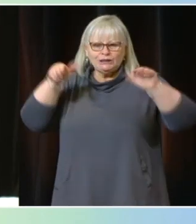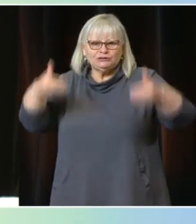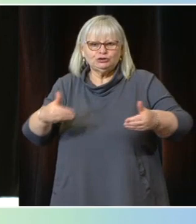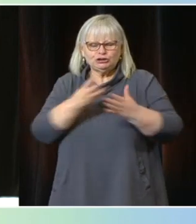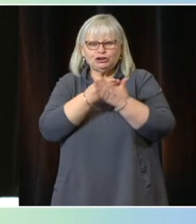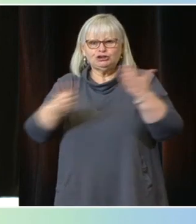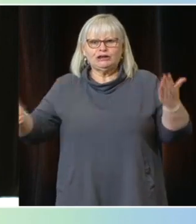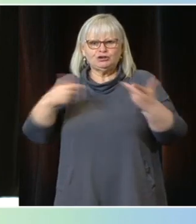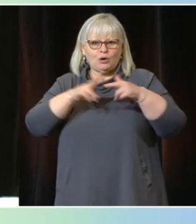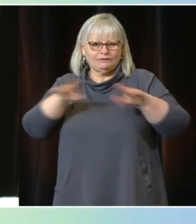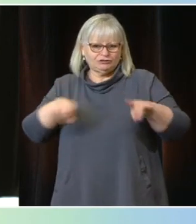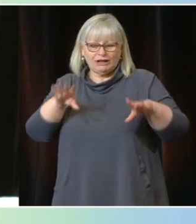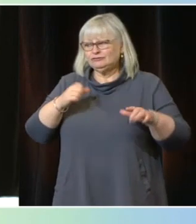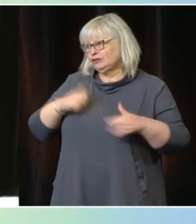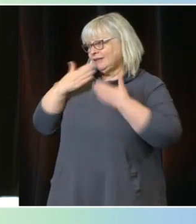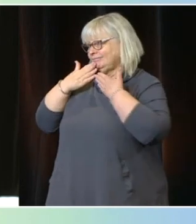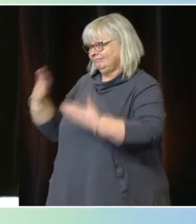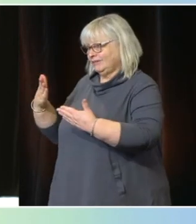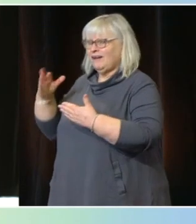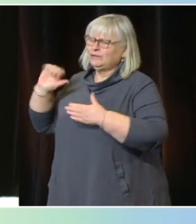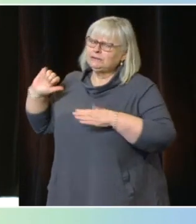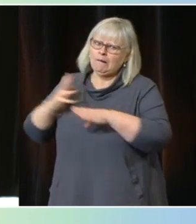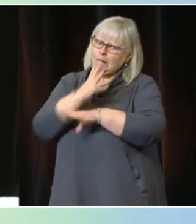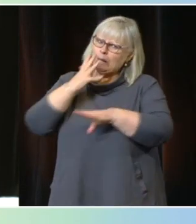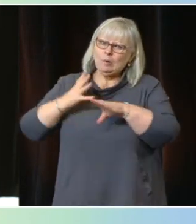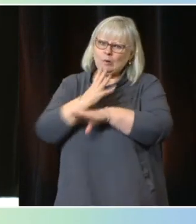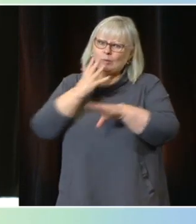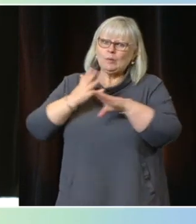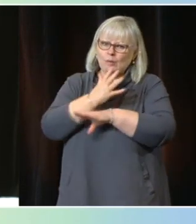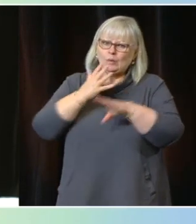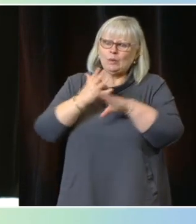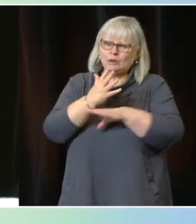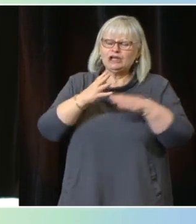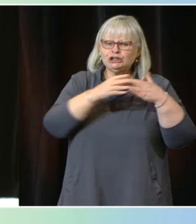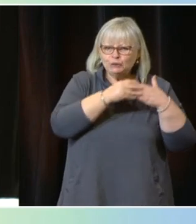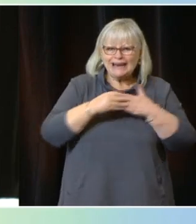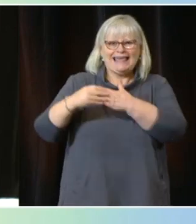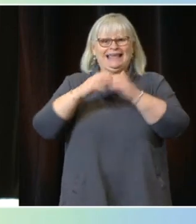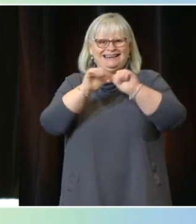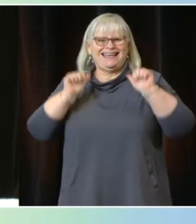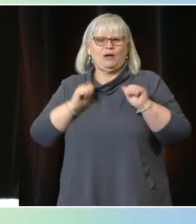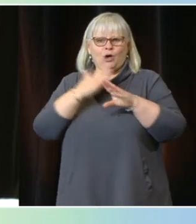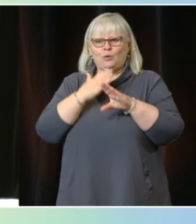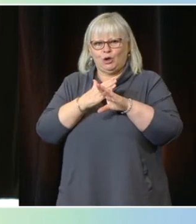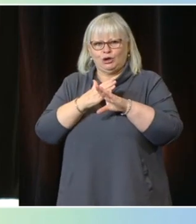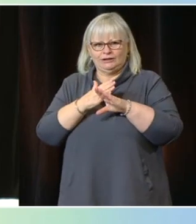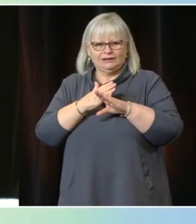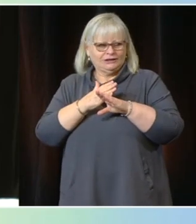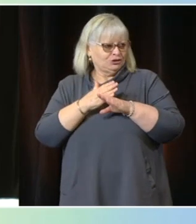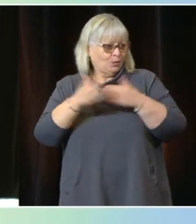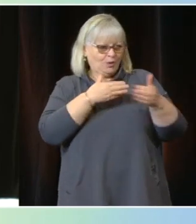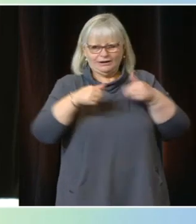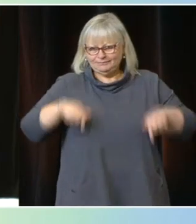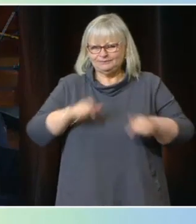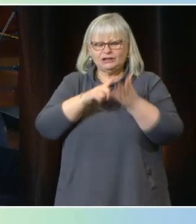Australia and I thank him for the extraordinary effort in leading the work leading up to this Summit today